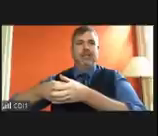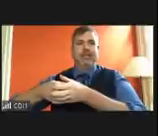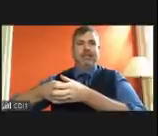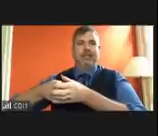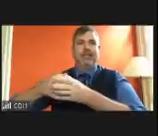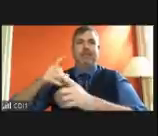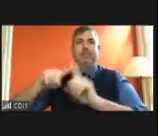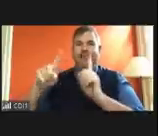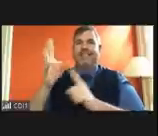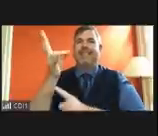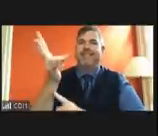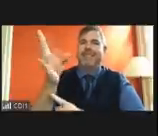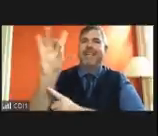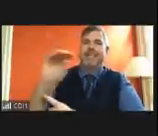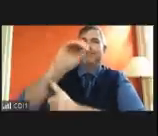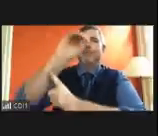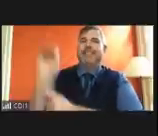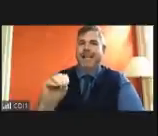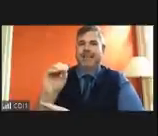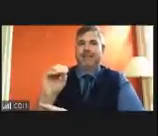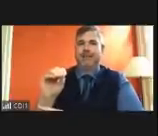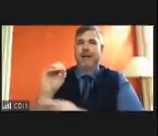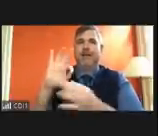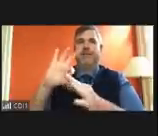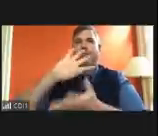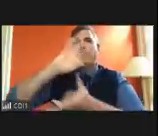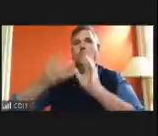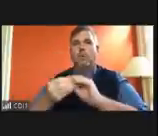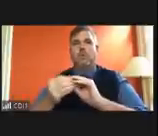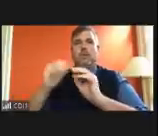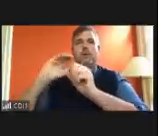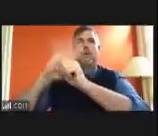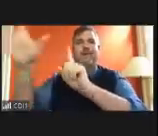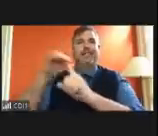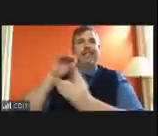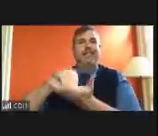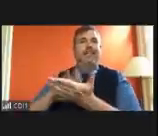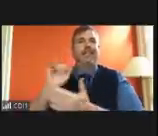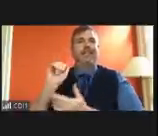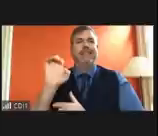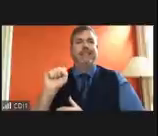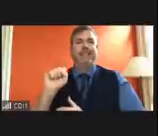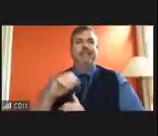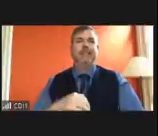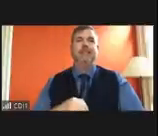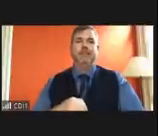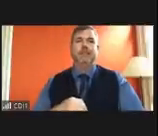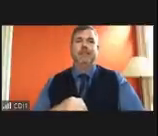an important characteristic of our particular experience of this pandemic here in Marin County. Next.